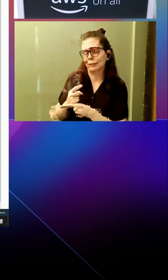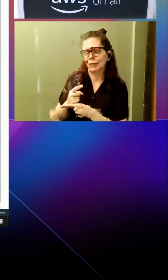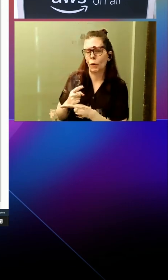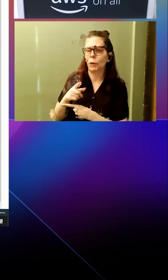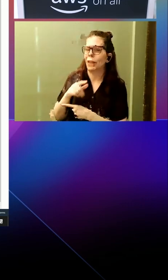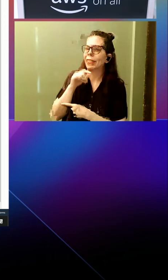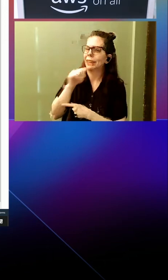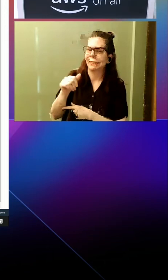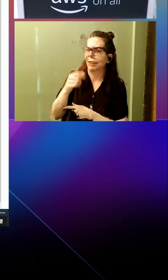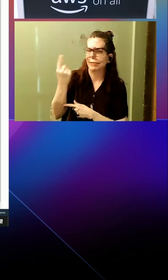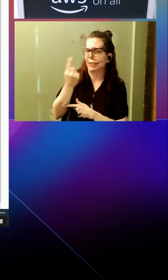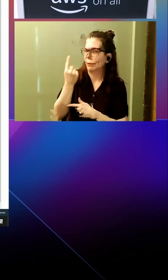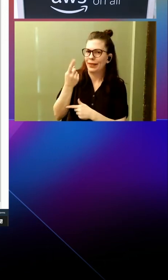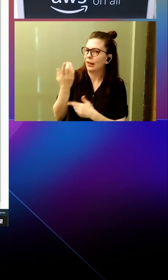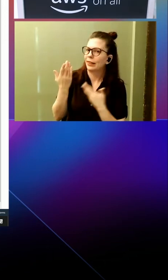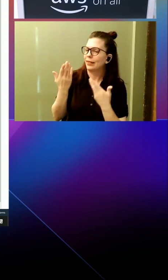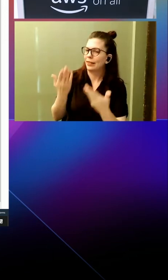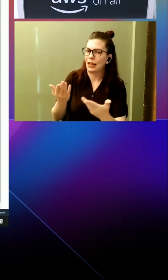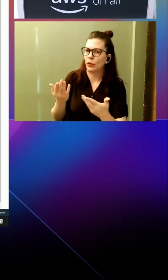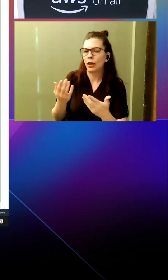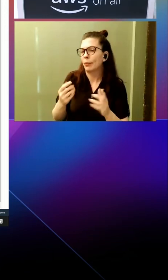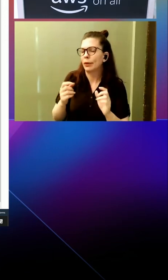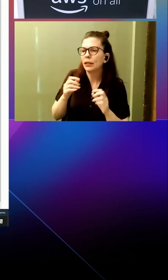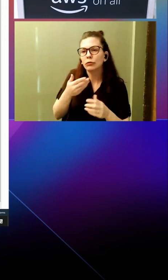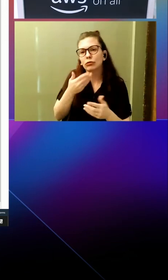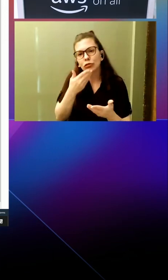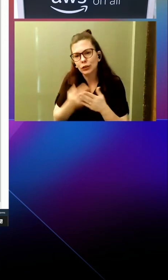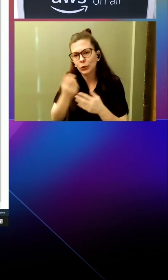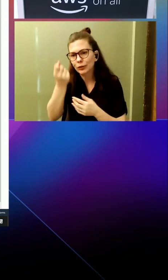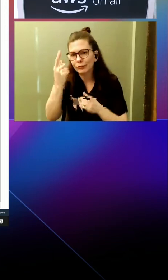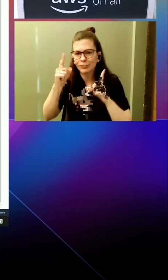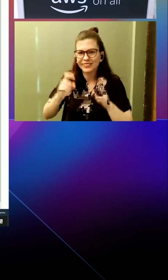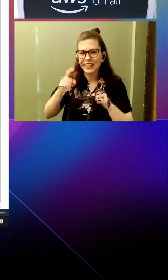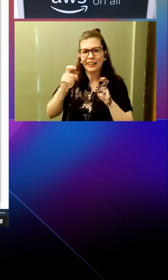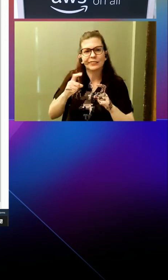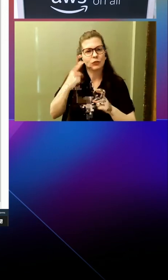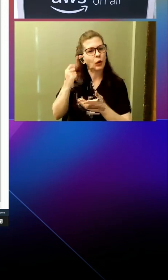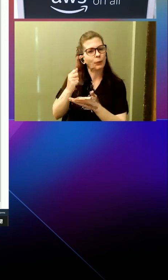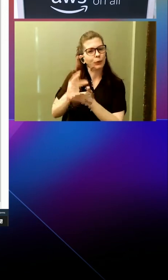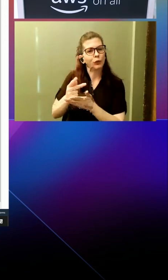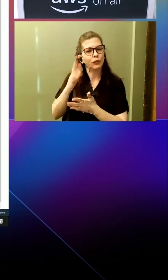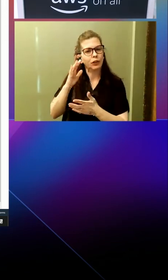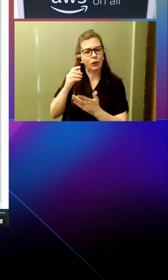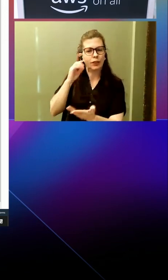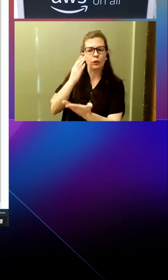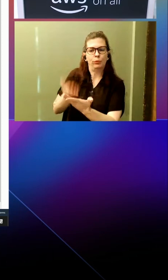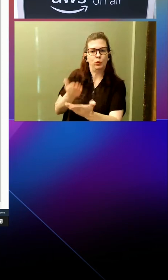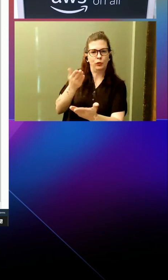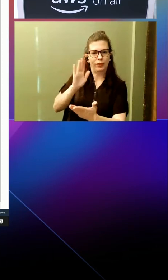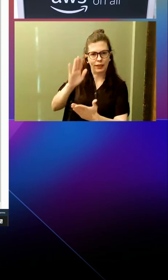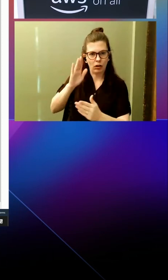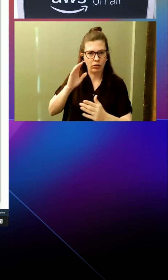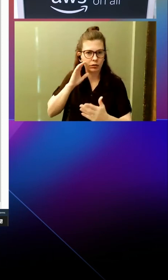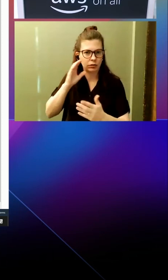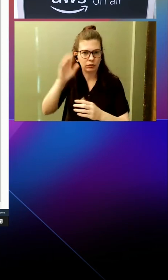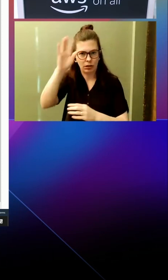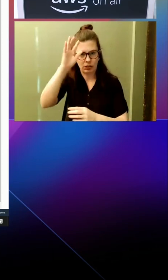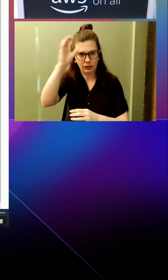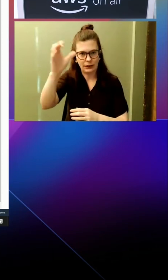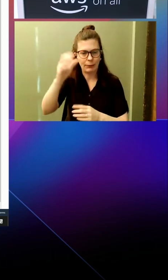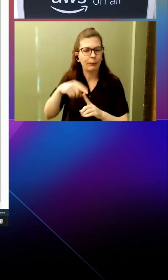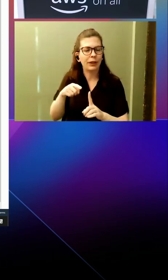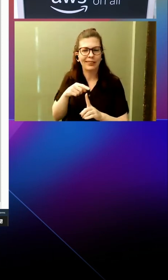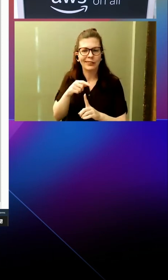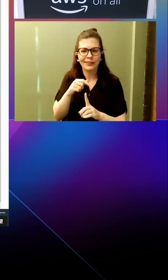they would find. I mean, it's good to understand and test out for their proof of concepts, but they probably won't, like for a